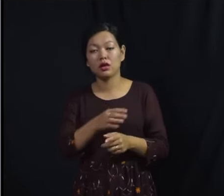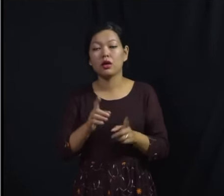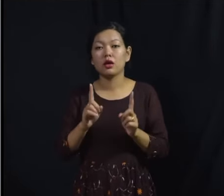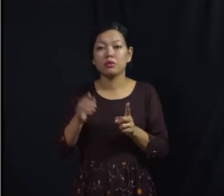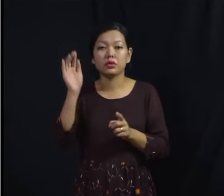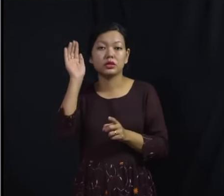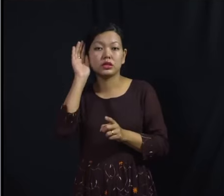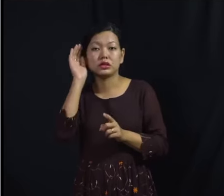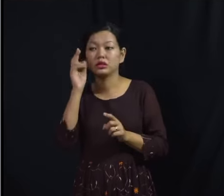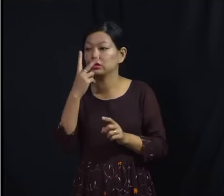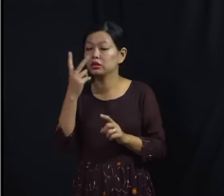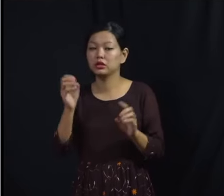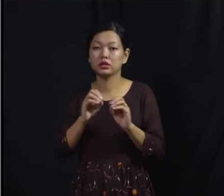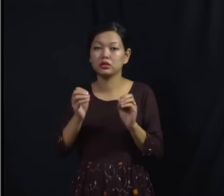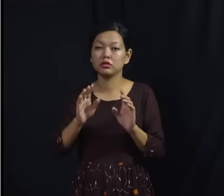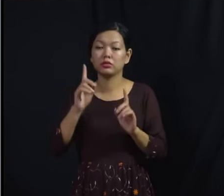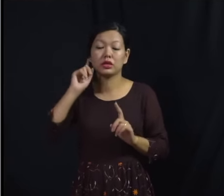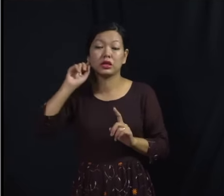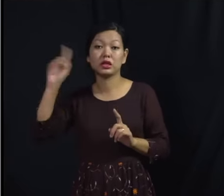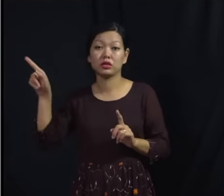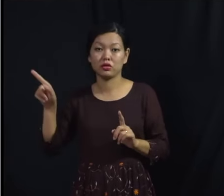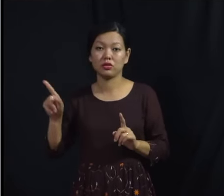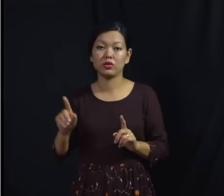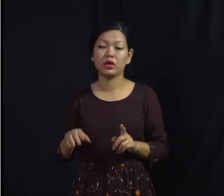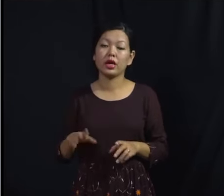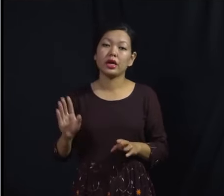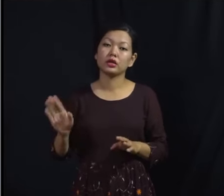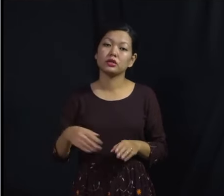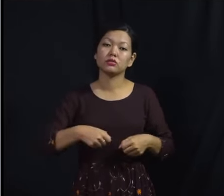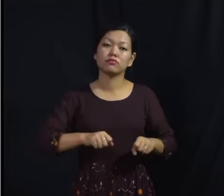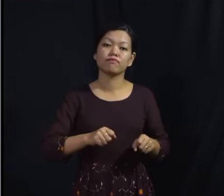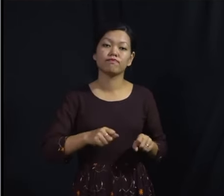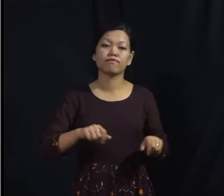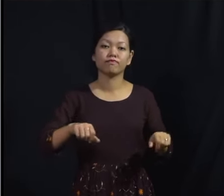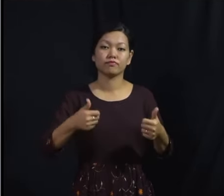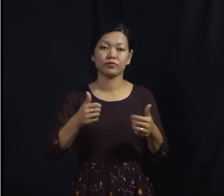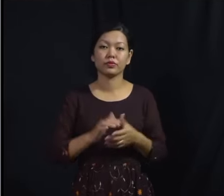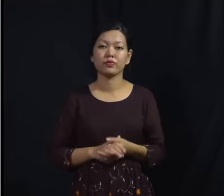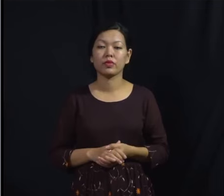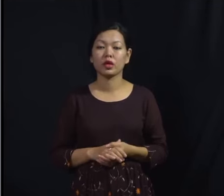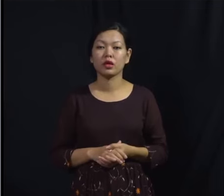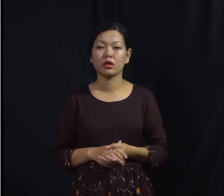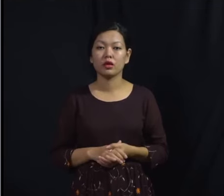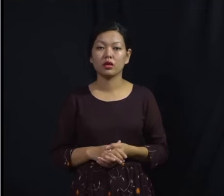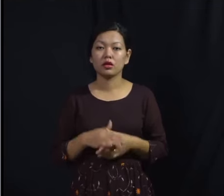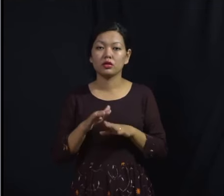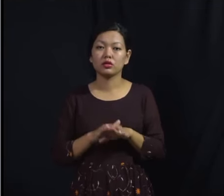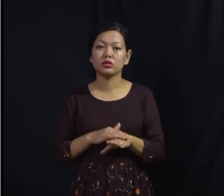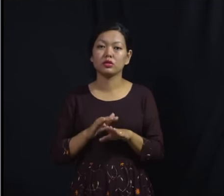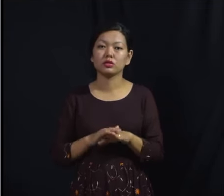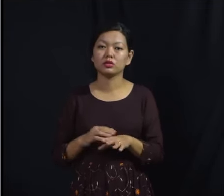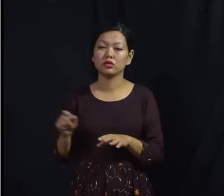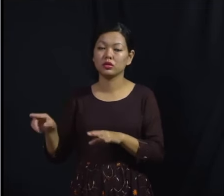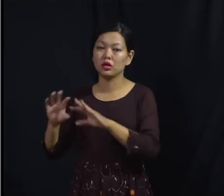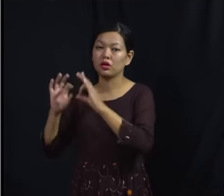we learned that the mother was unfortunately bitten by a snake, and it was a very crucial time in order to get